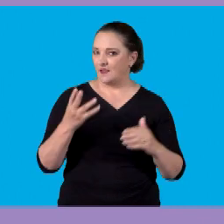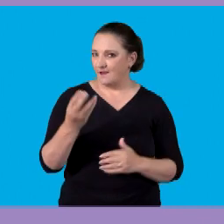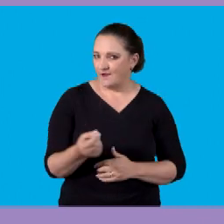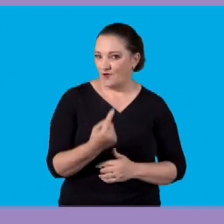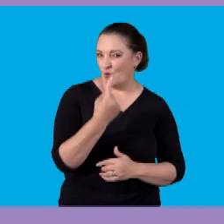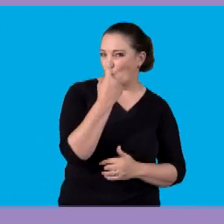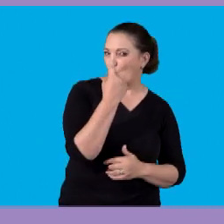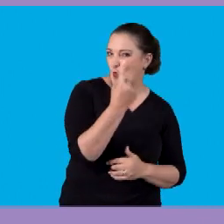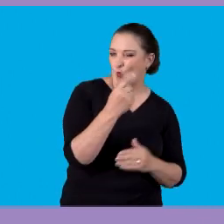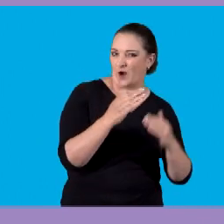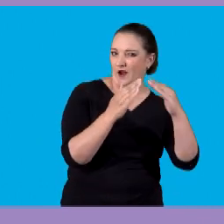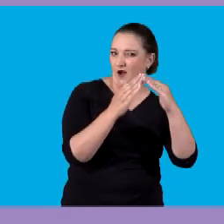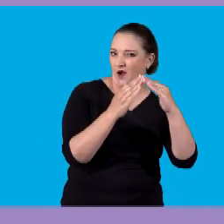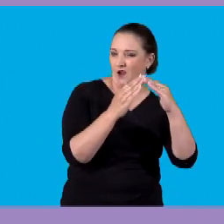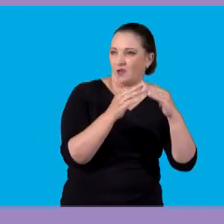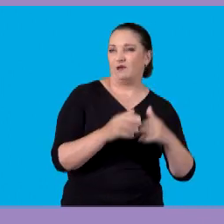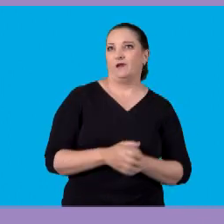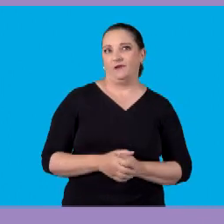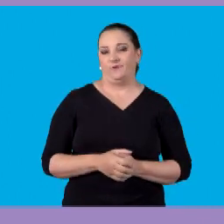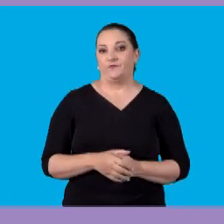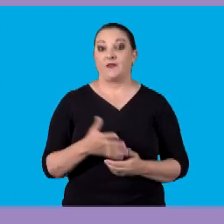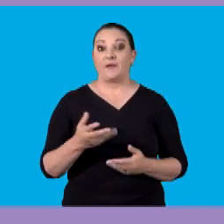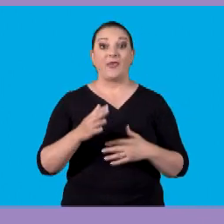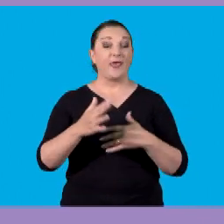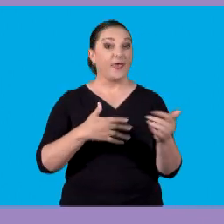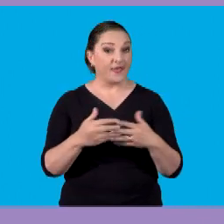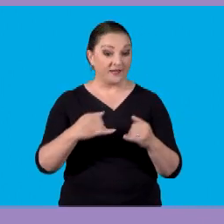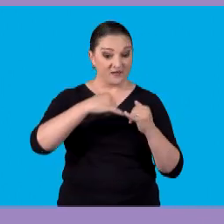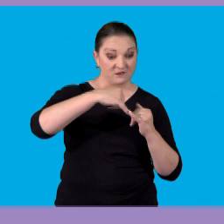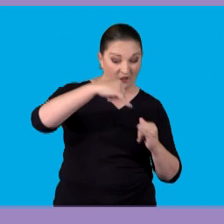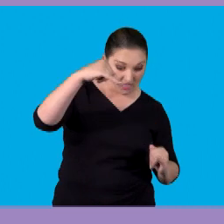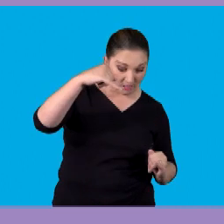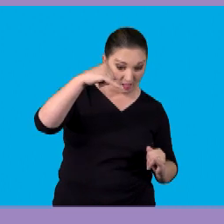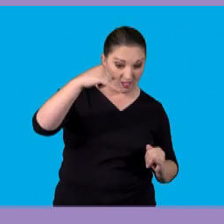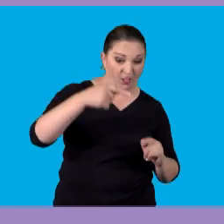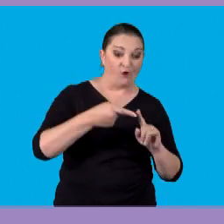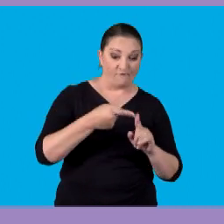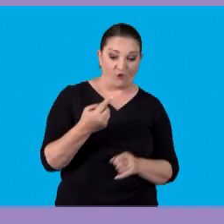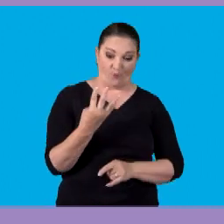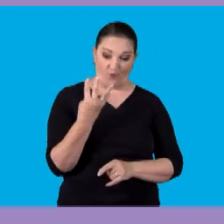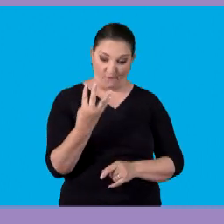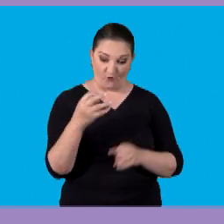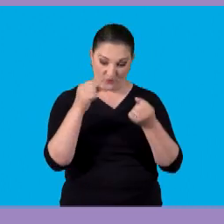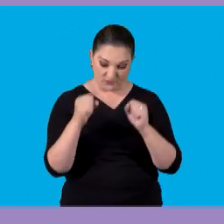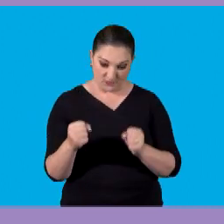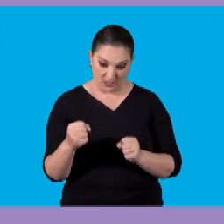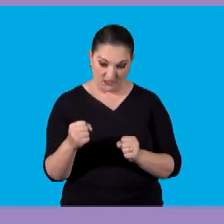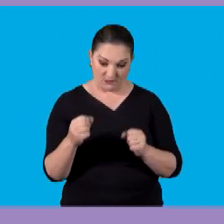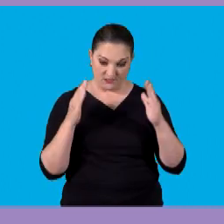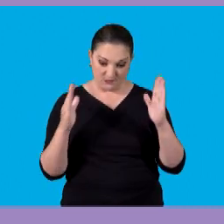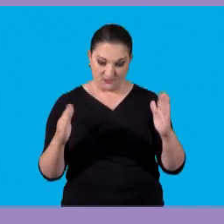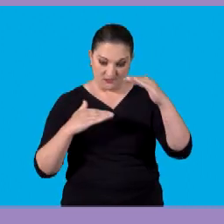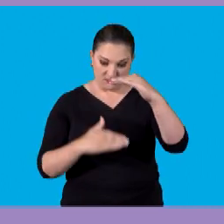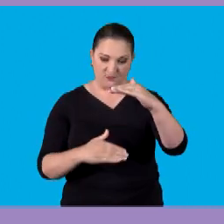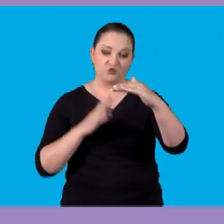take one vertex, or let's put it this way, any diagonal of a quadrilateral will